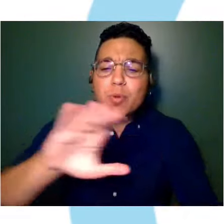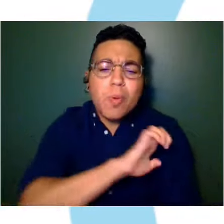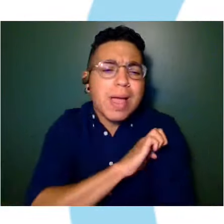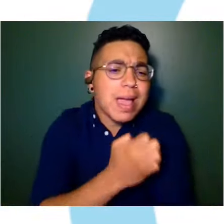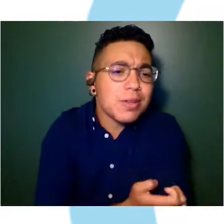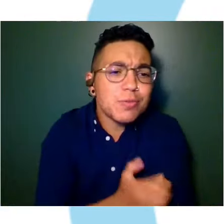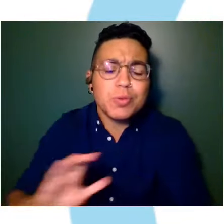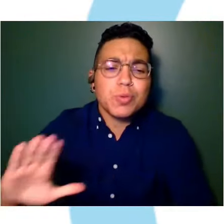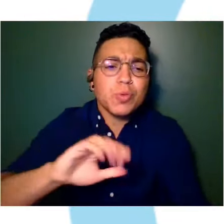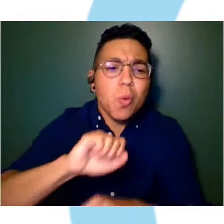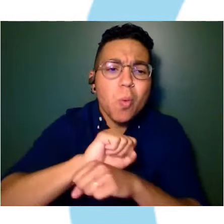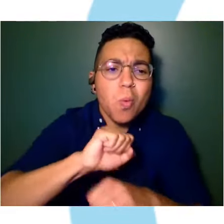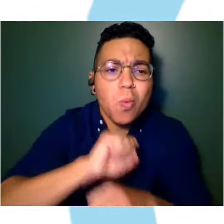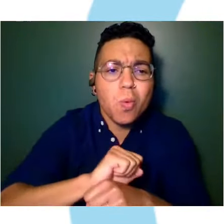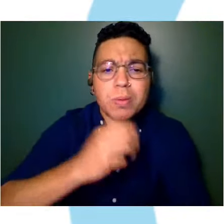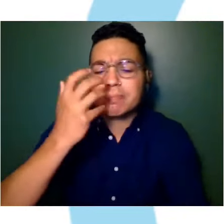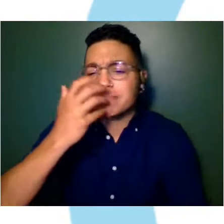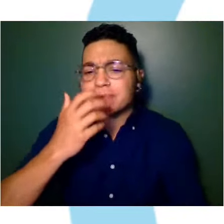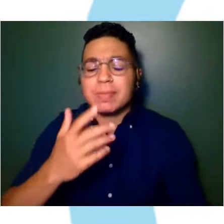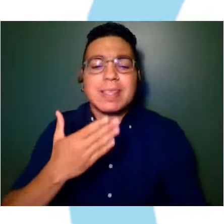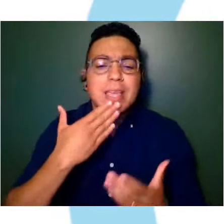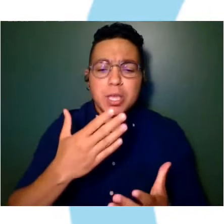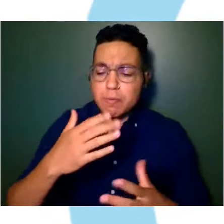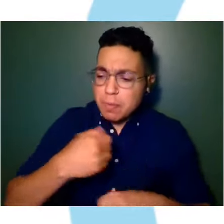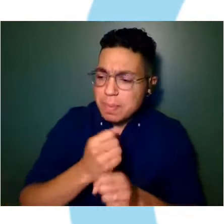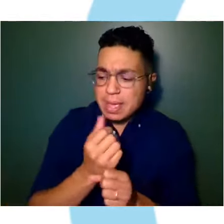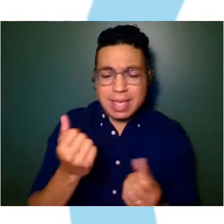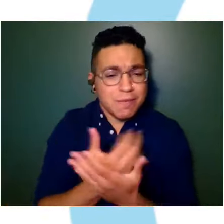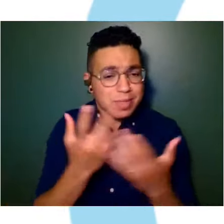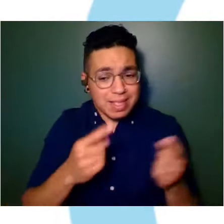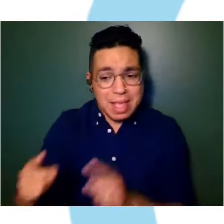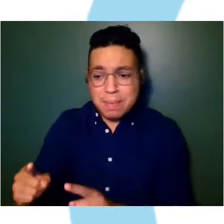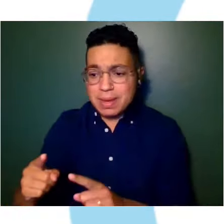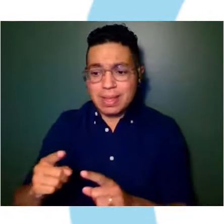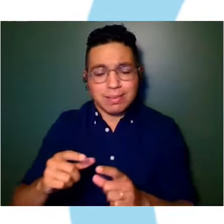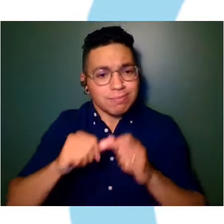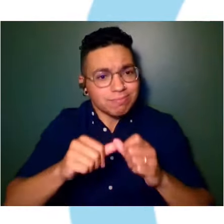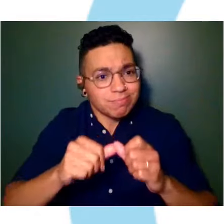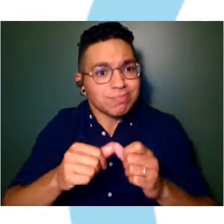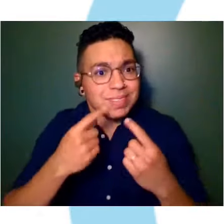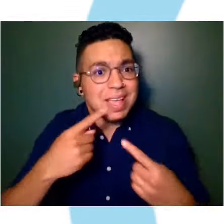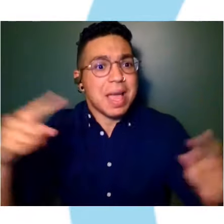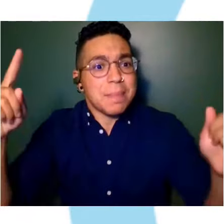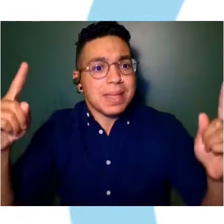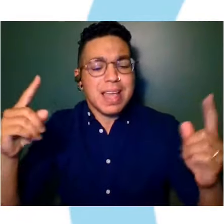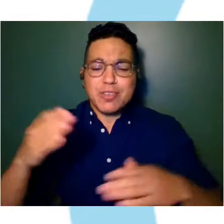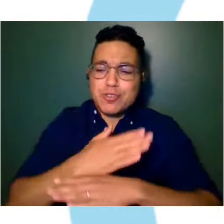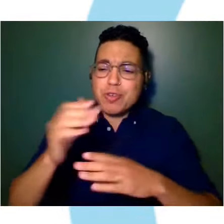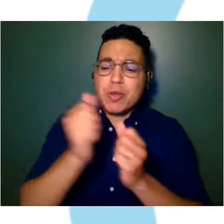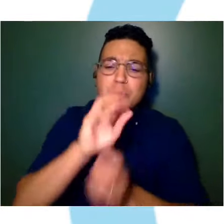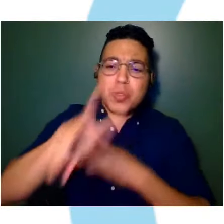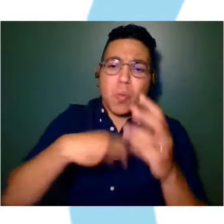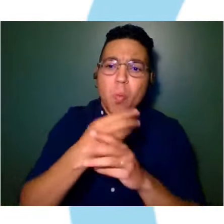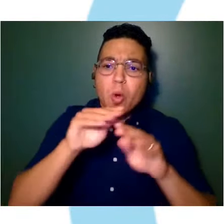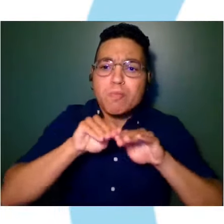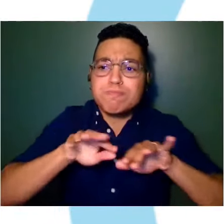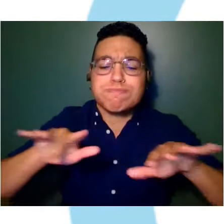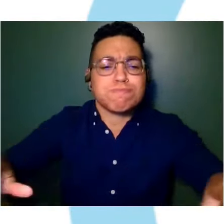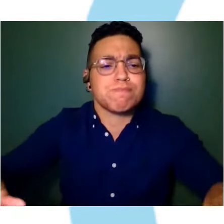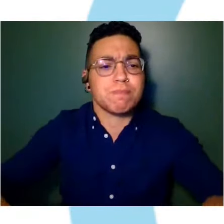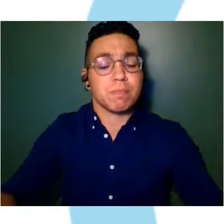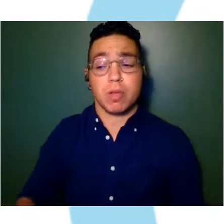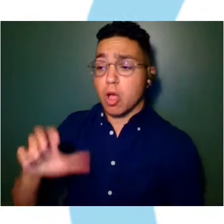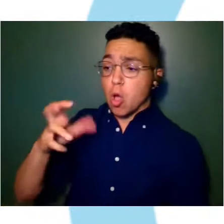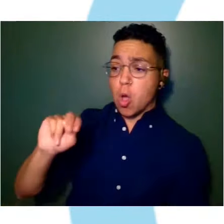and for making what's happening happen and sharing it with the world. So I really appreciate that. Colin,